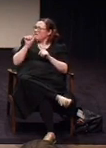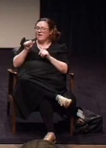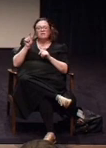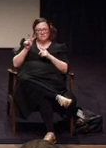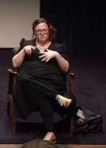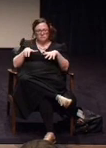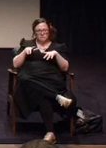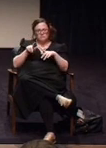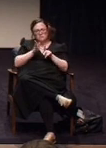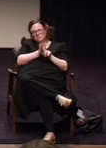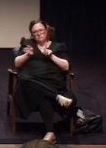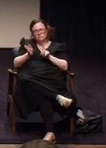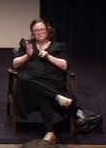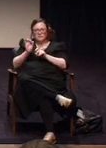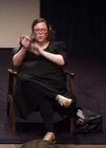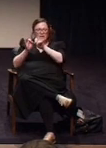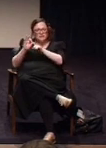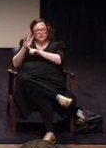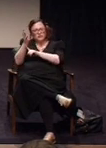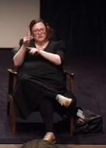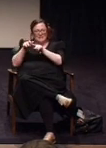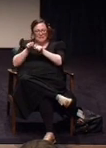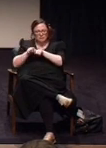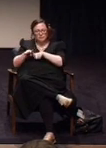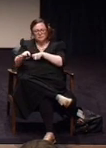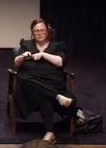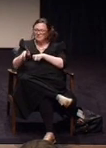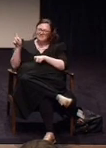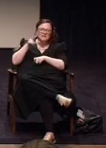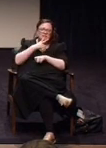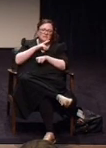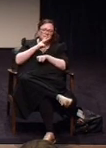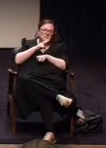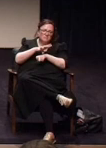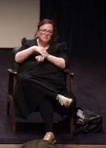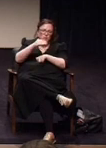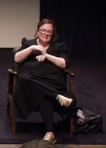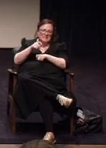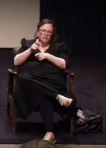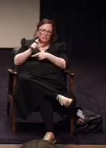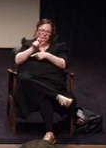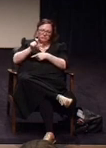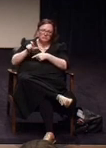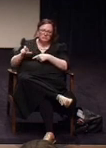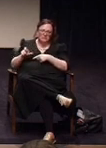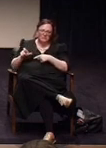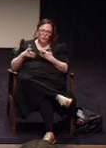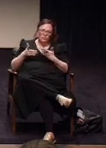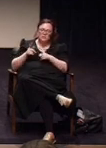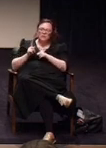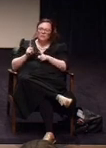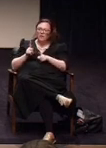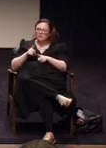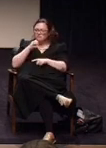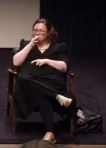tree. So here you can, this is in Swedish of course, but here we can ask more questions about, well, is